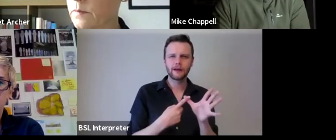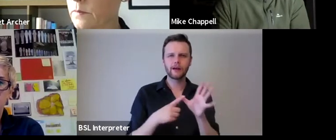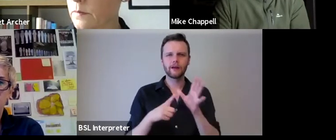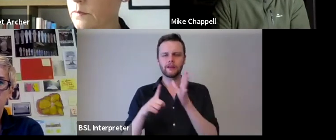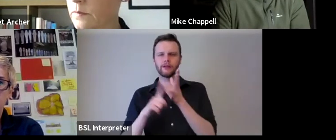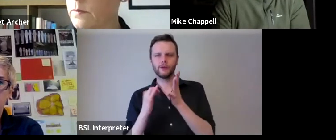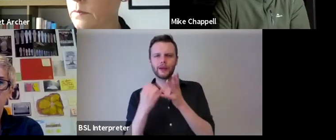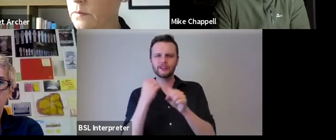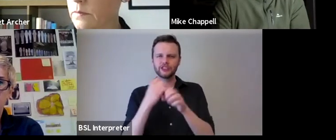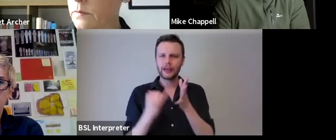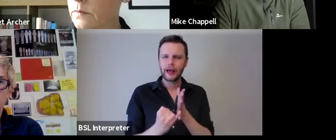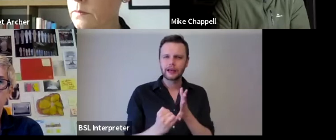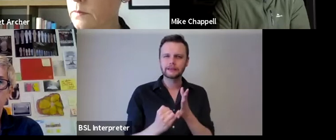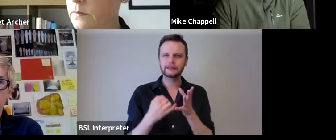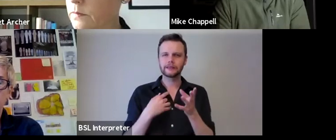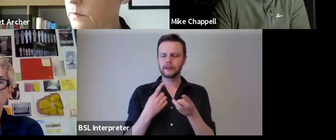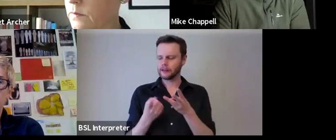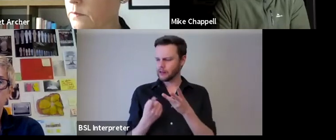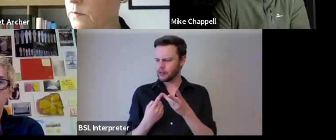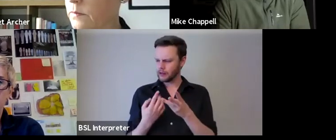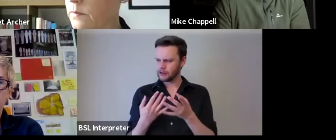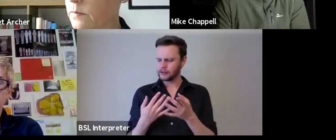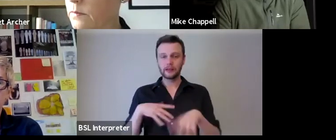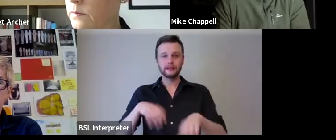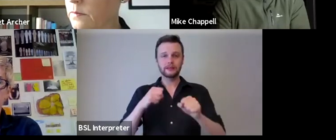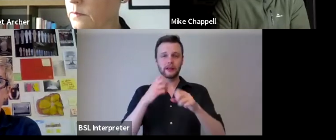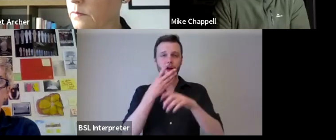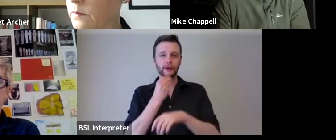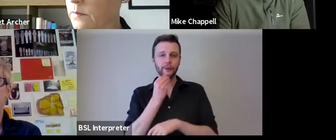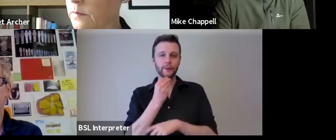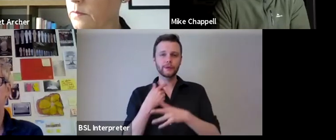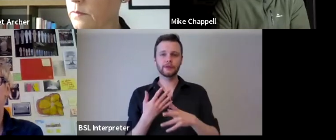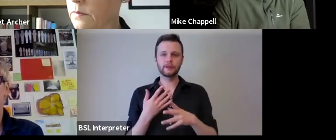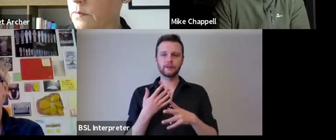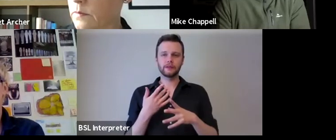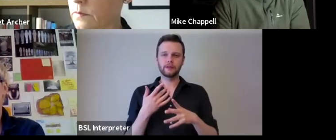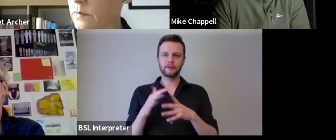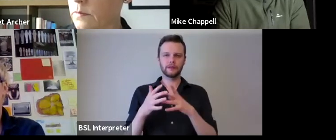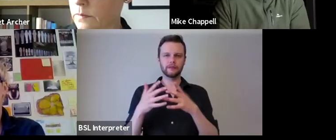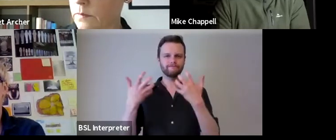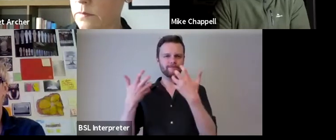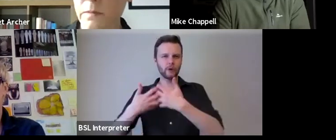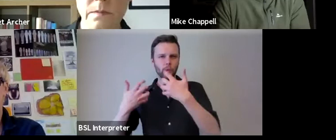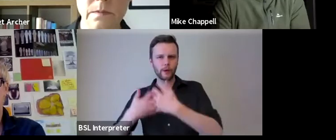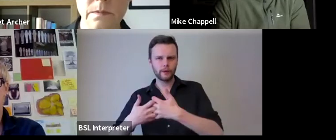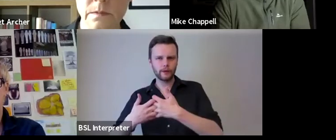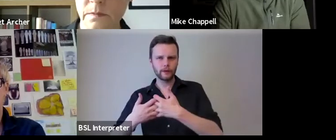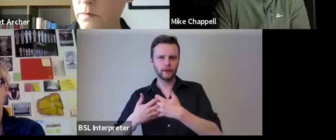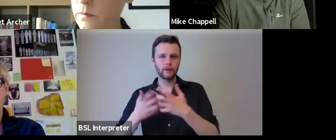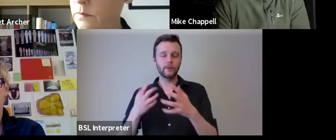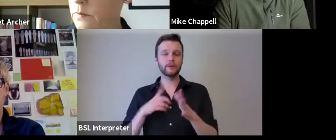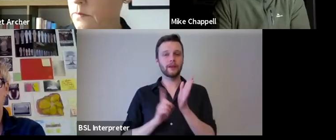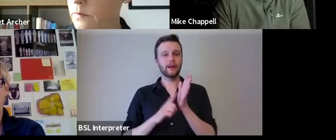USGS, and they started using this sort of apparatus, which is called a light detection